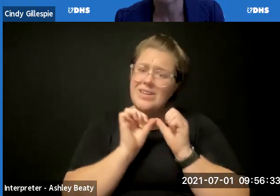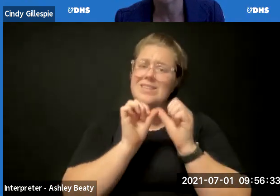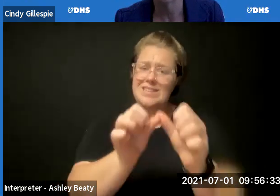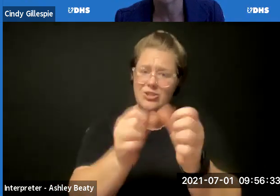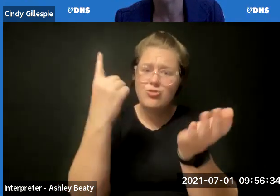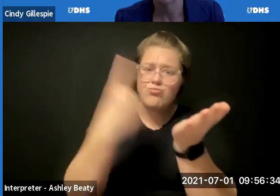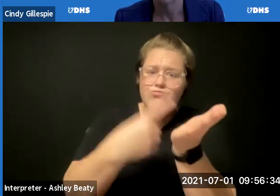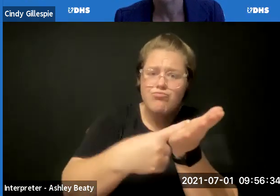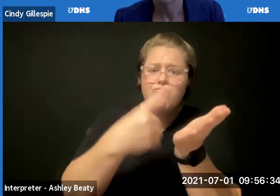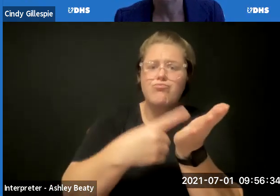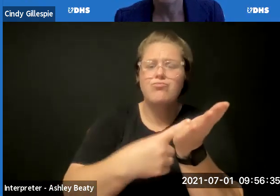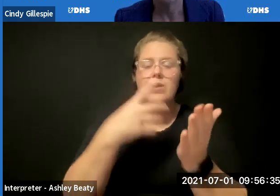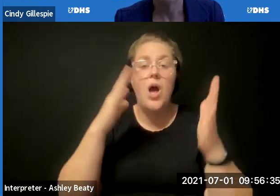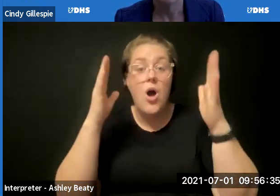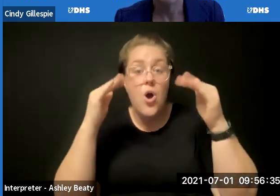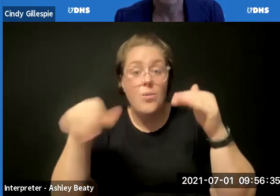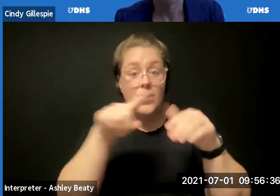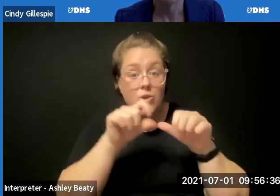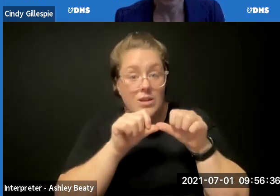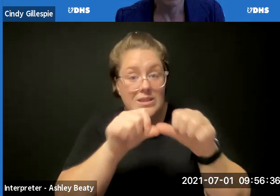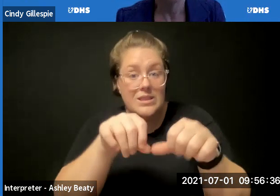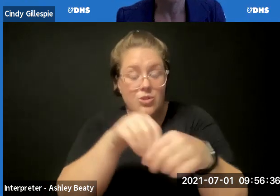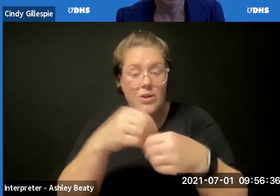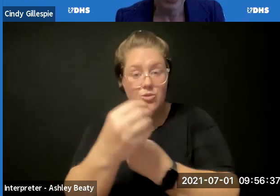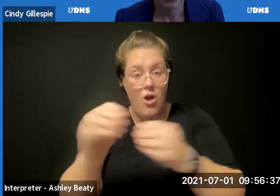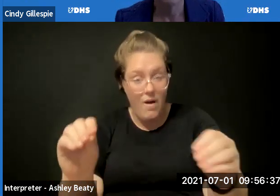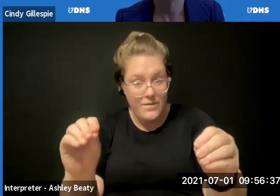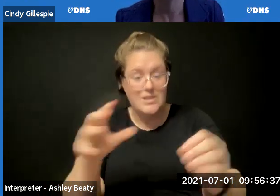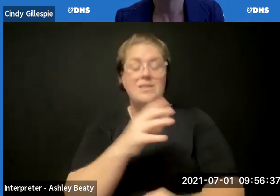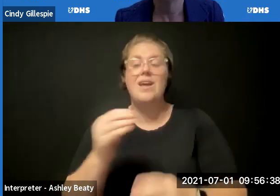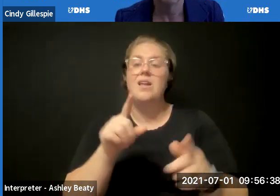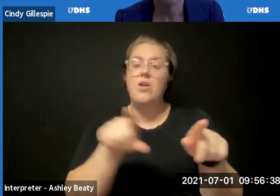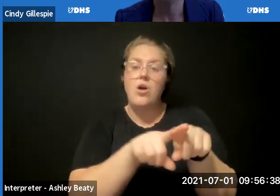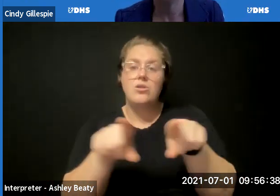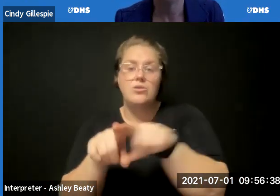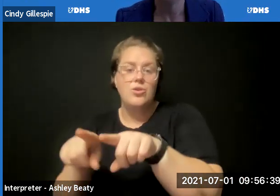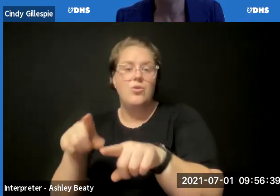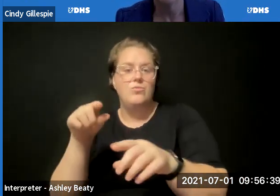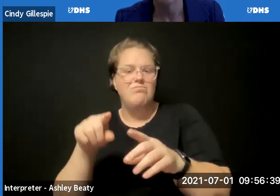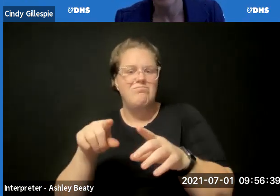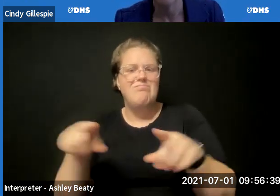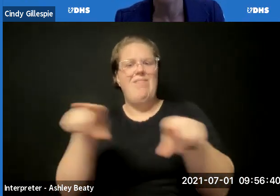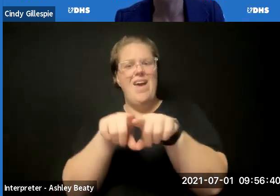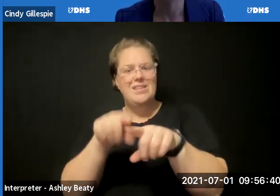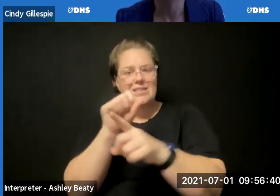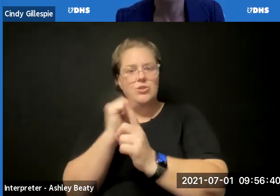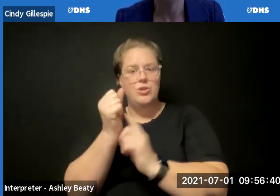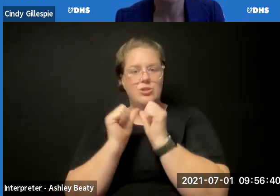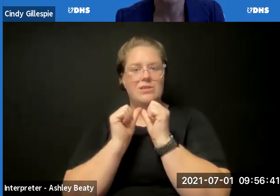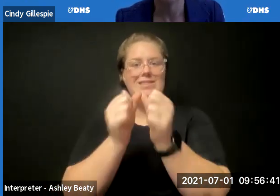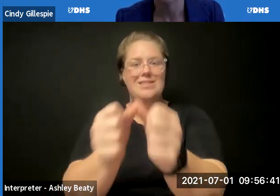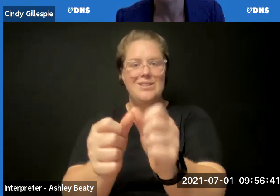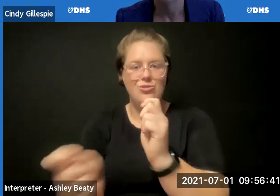offices, but also we will make sure that as this situation continues to evolve, we keep getting information to you